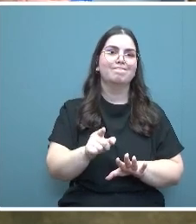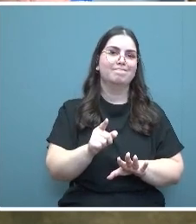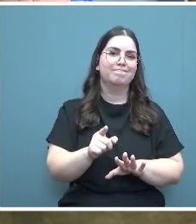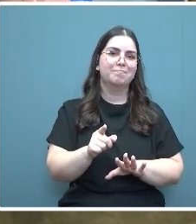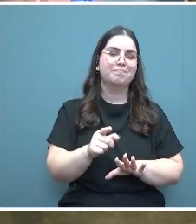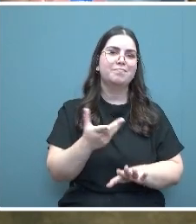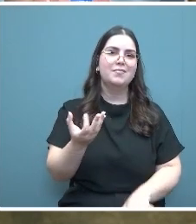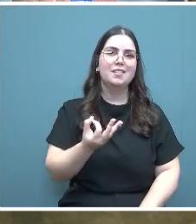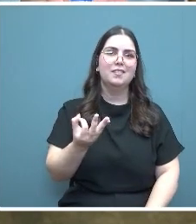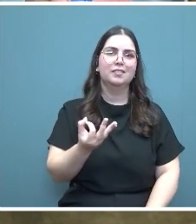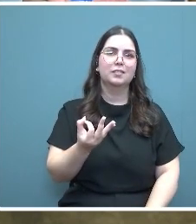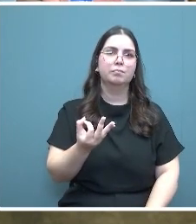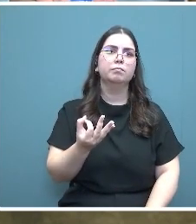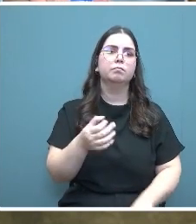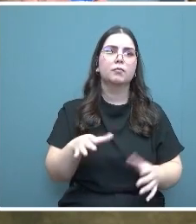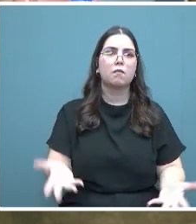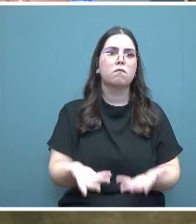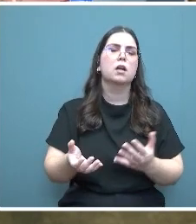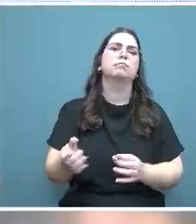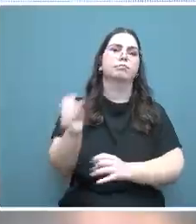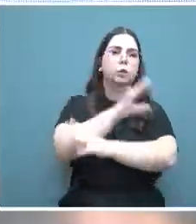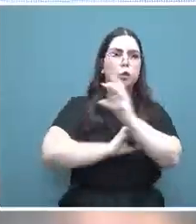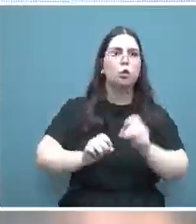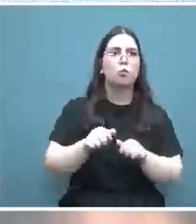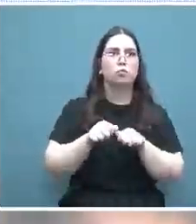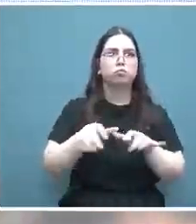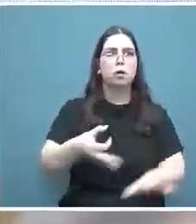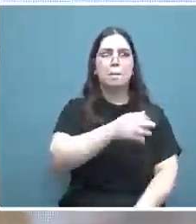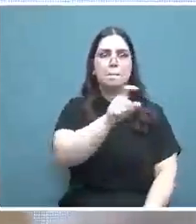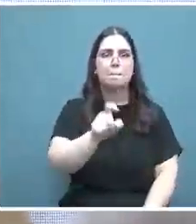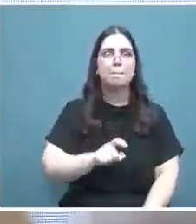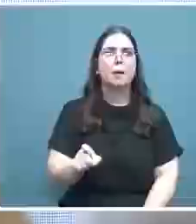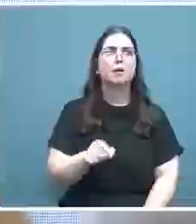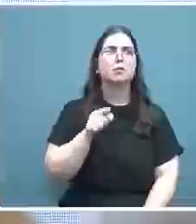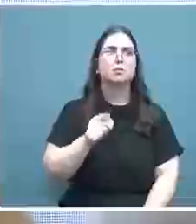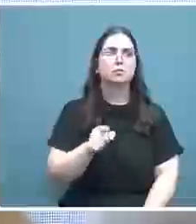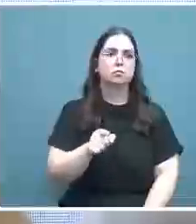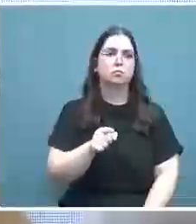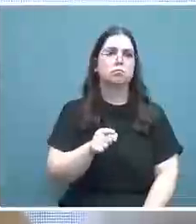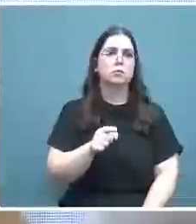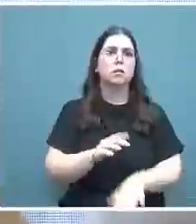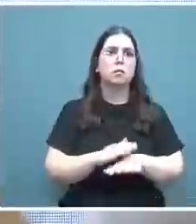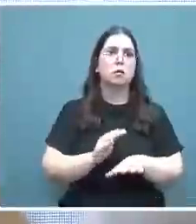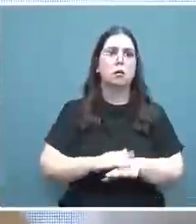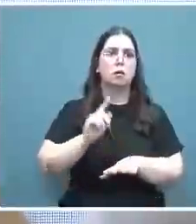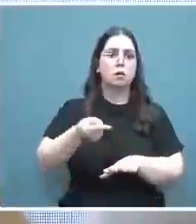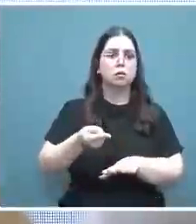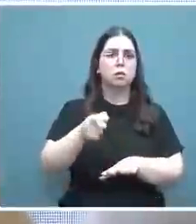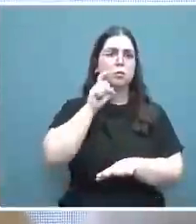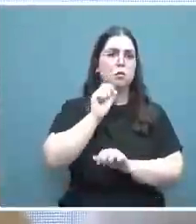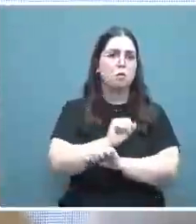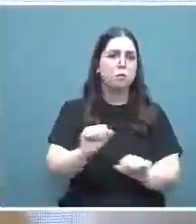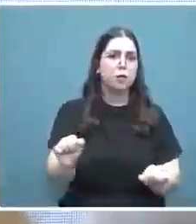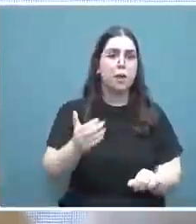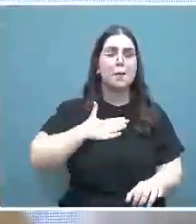hold Europeans' peace, and they hold this Europeans' peace under their protection. Mm-hmm.